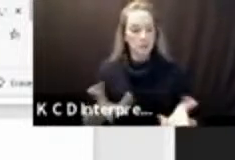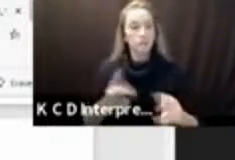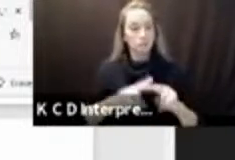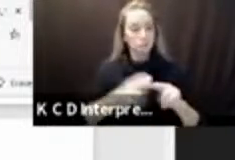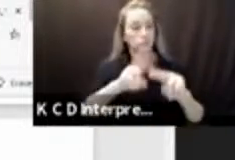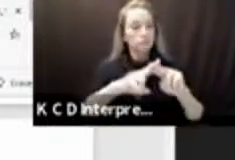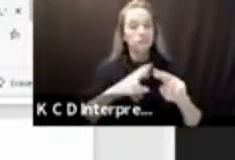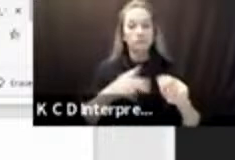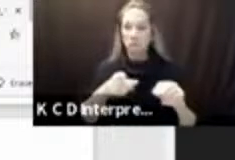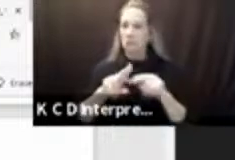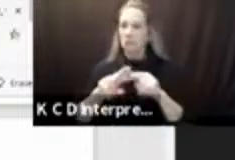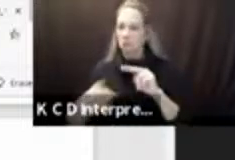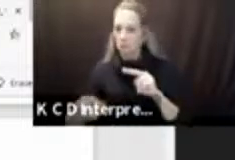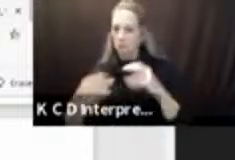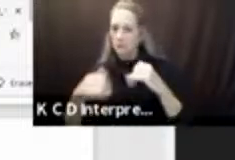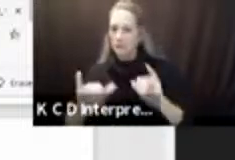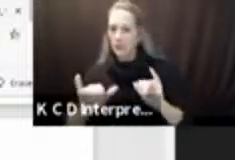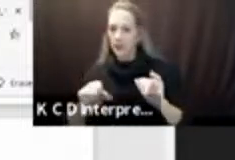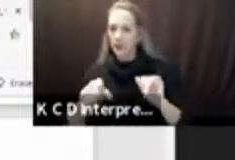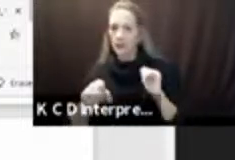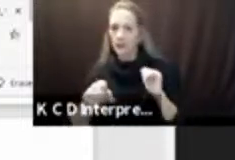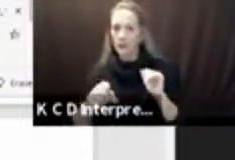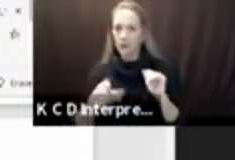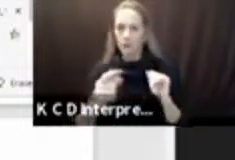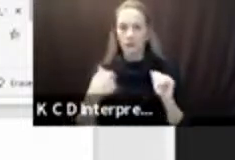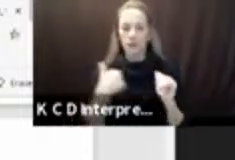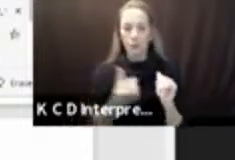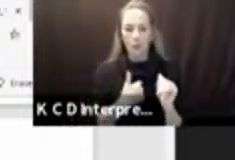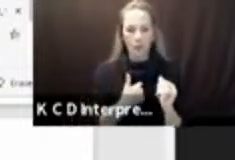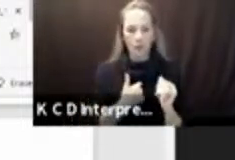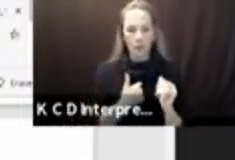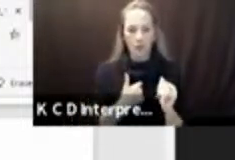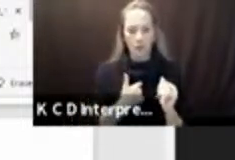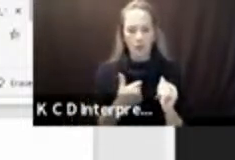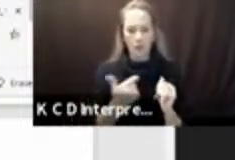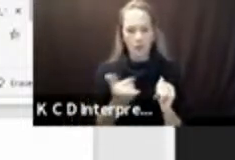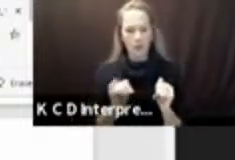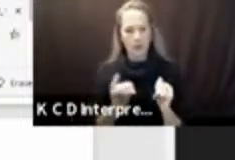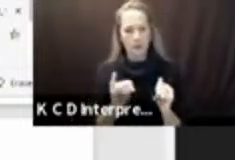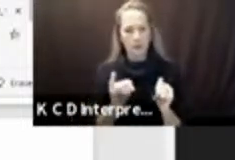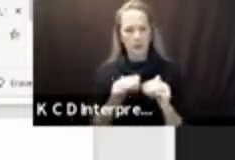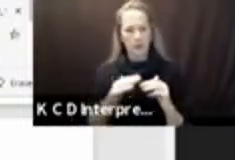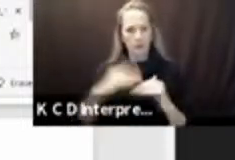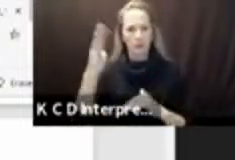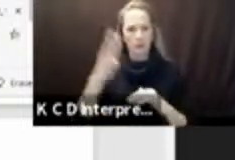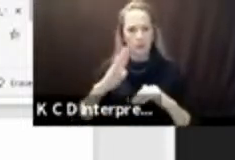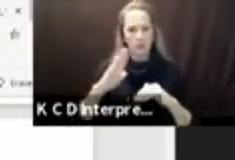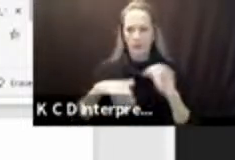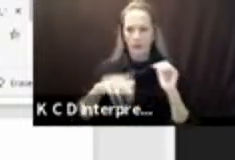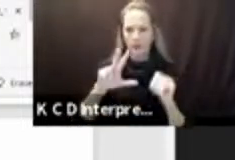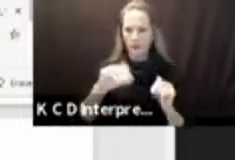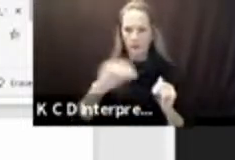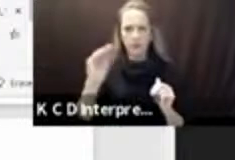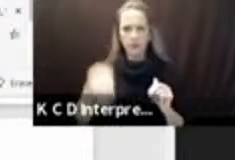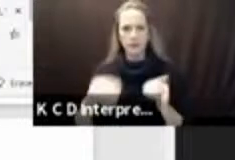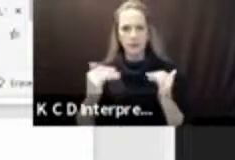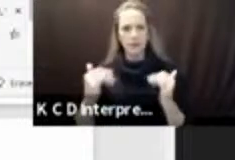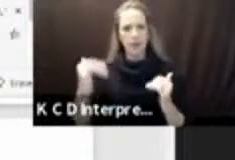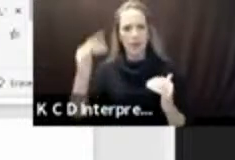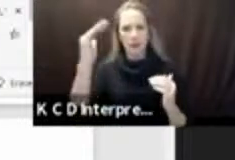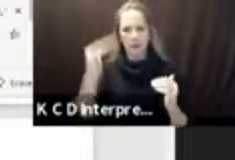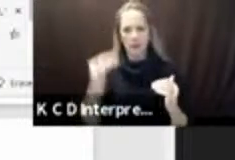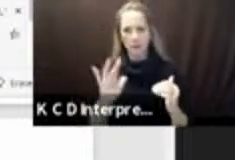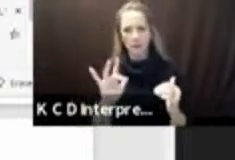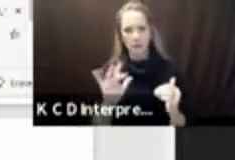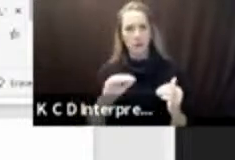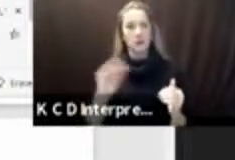just a little bit. So we were in that kind of unheard of greater than 30%, now going back toward 25%. Remember